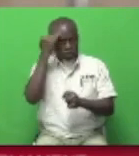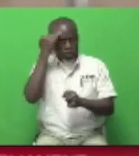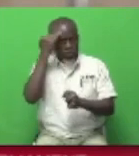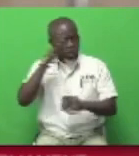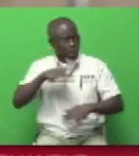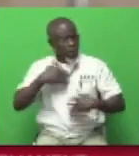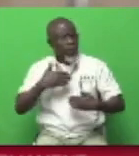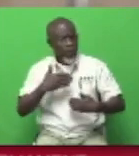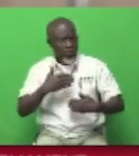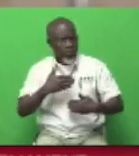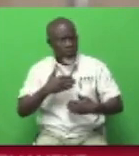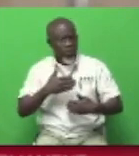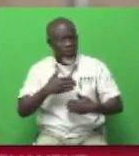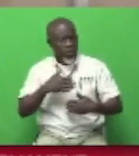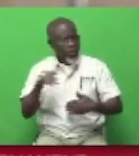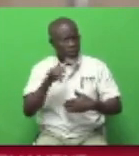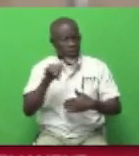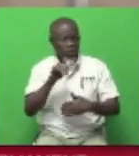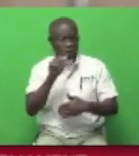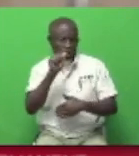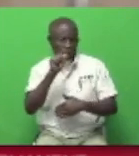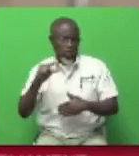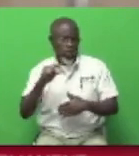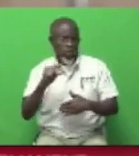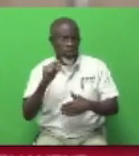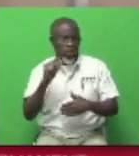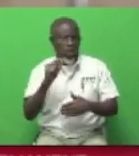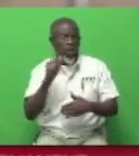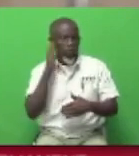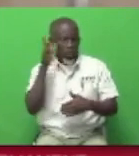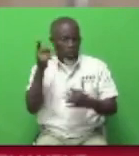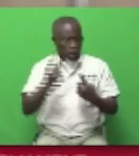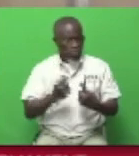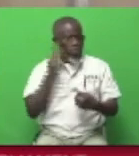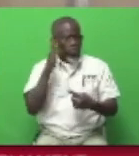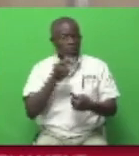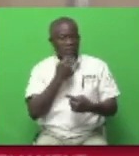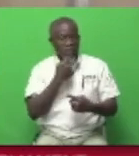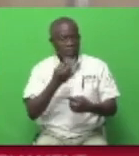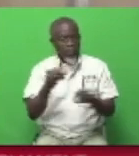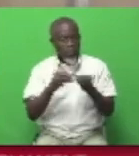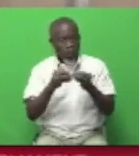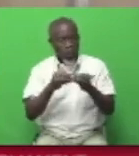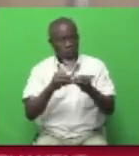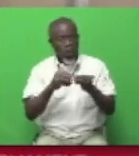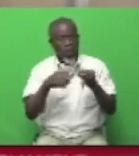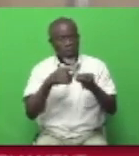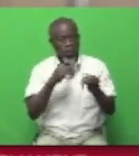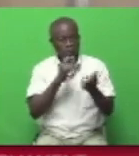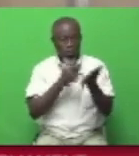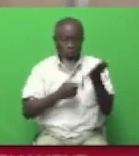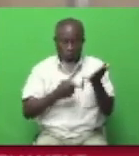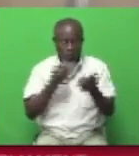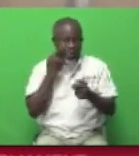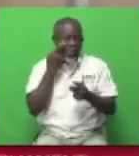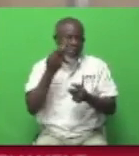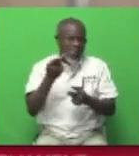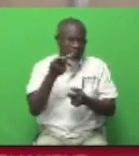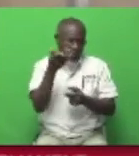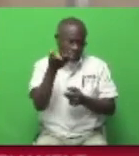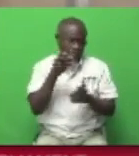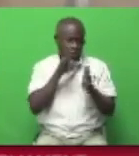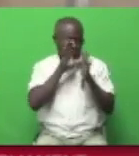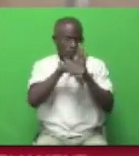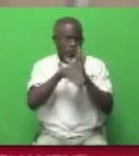Attorney General, and I know in his contribution he would make reference to what his observances has been in the Criminal Justice Unit.